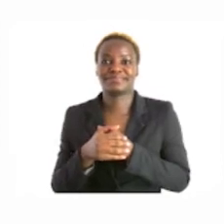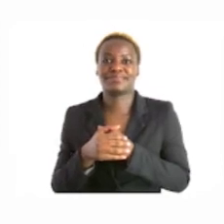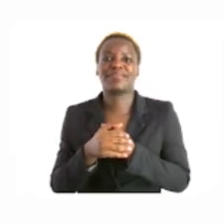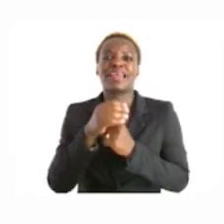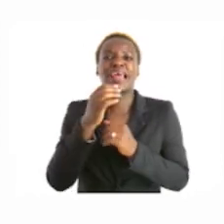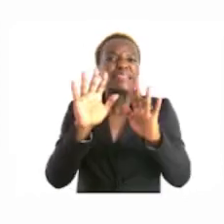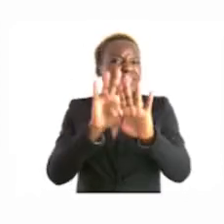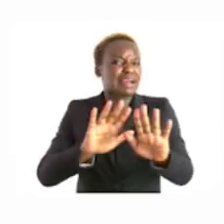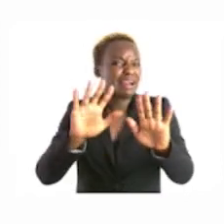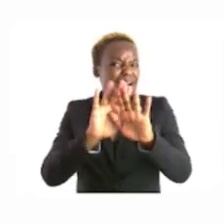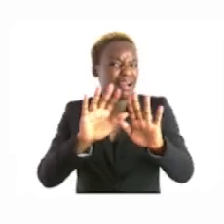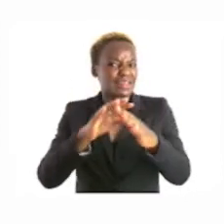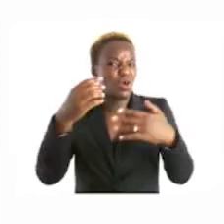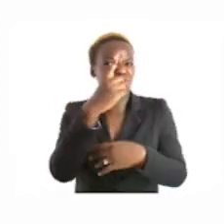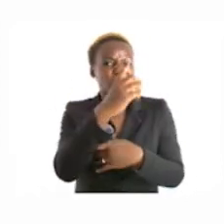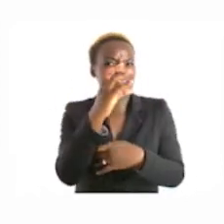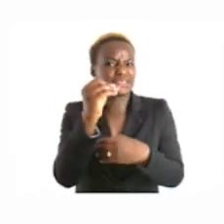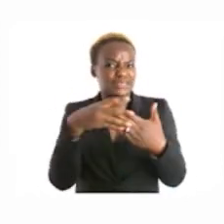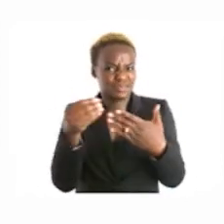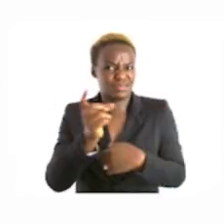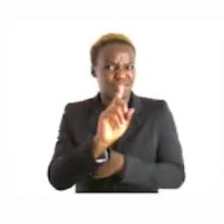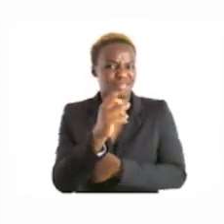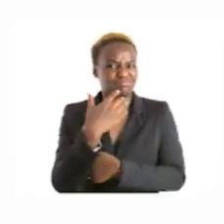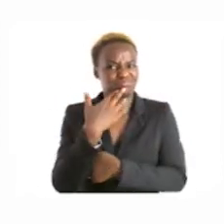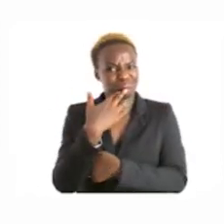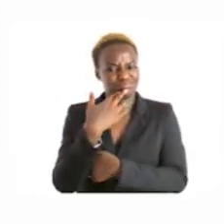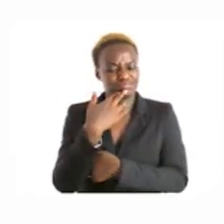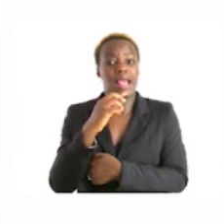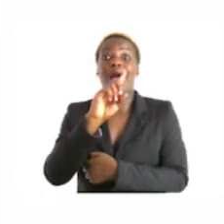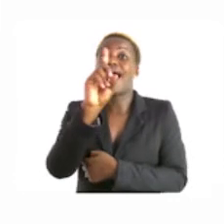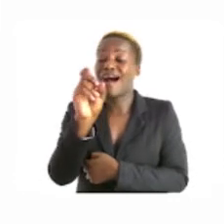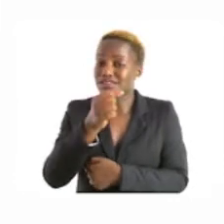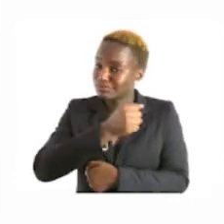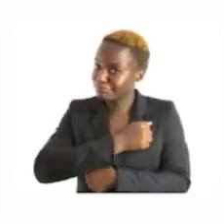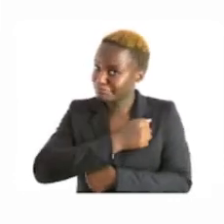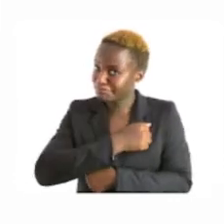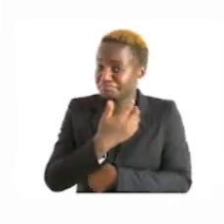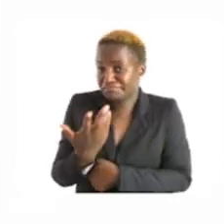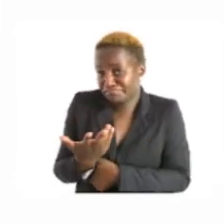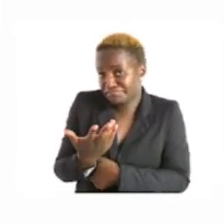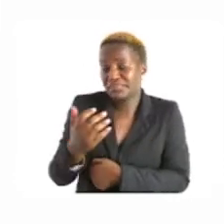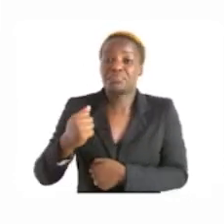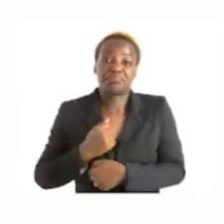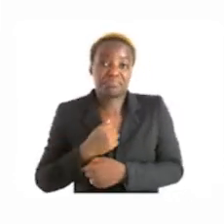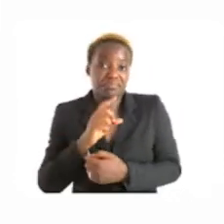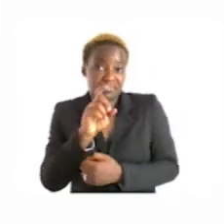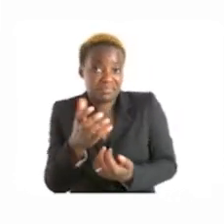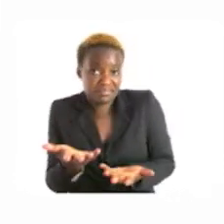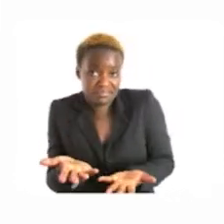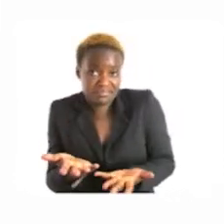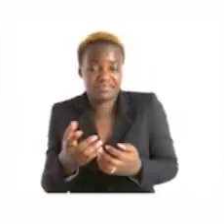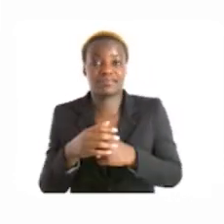is the color of the $10? Okay, that one you need to ask for your mommy as well. And when you take the, the